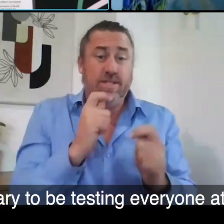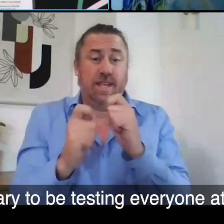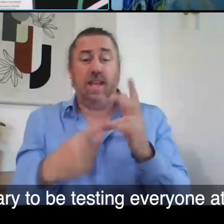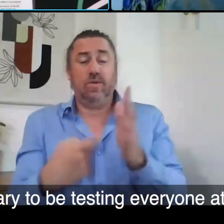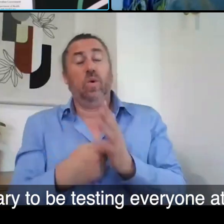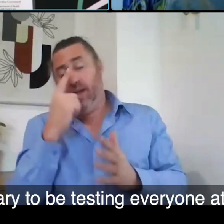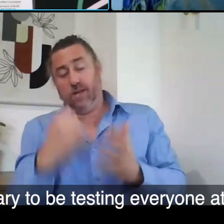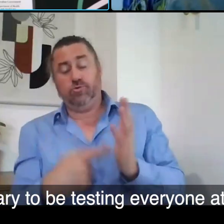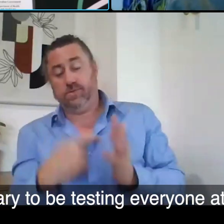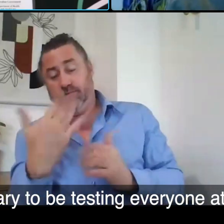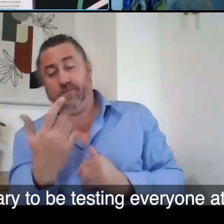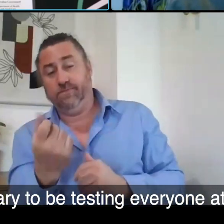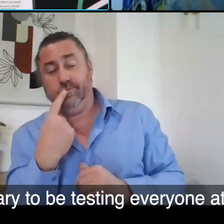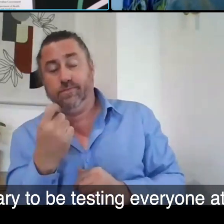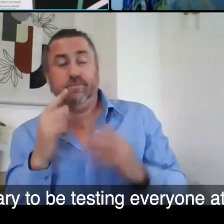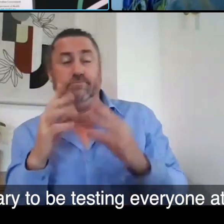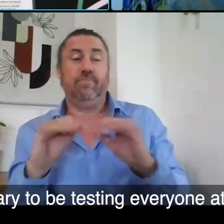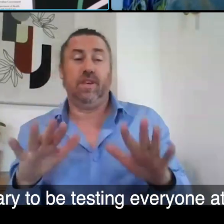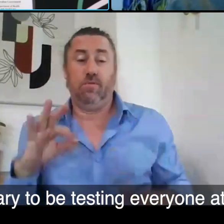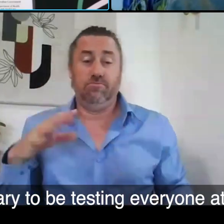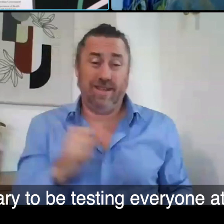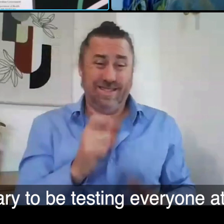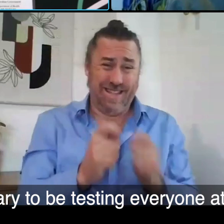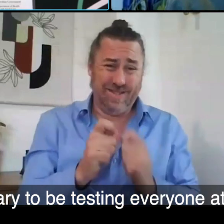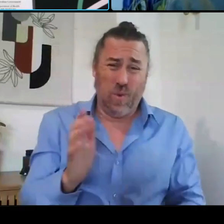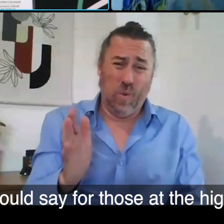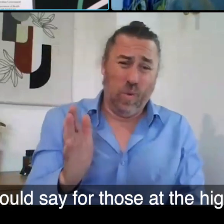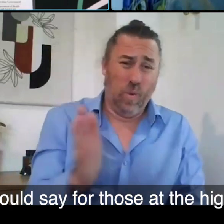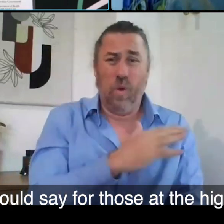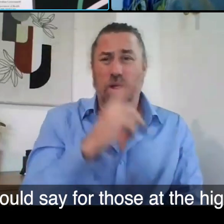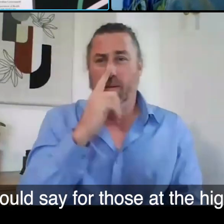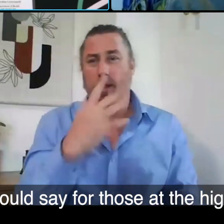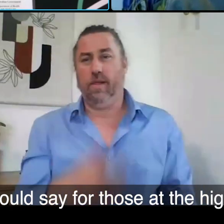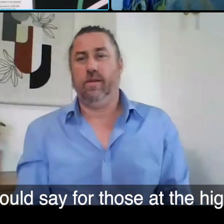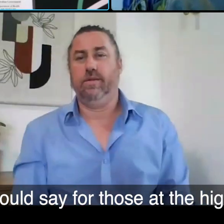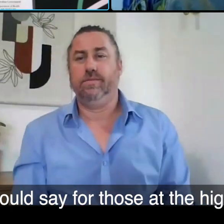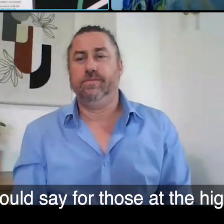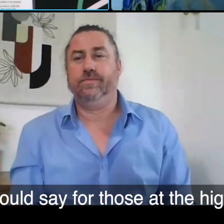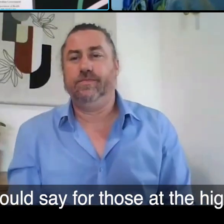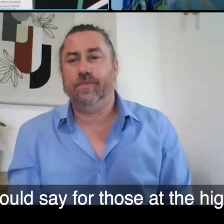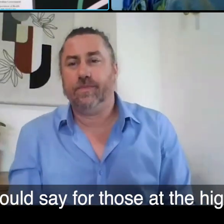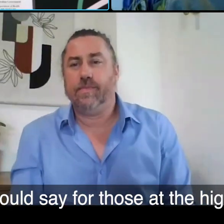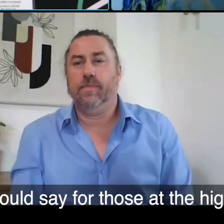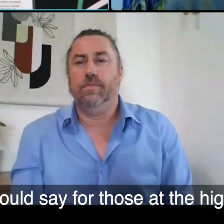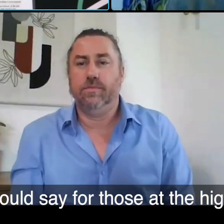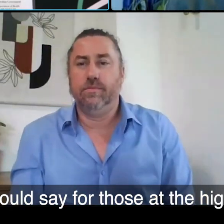not necessary to be testing everyone at this stage, except I would say for those at the